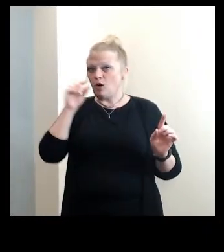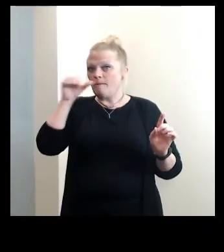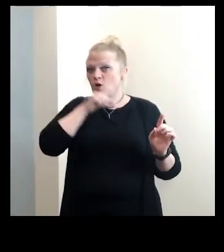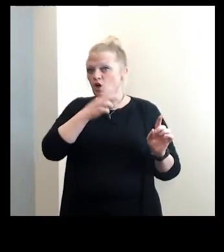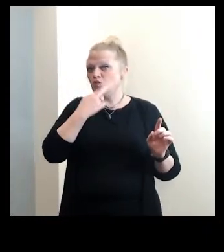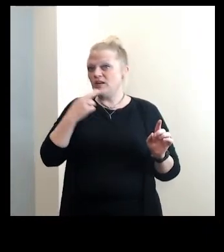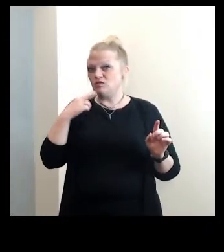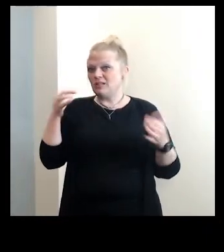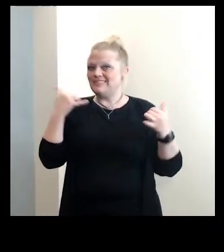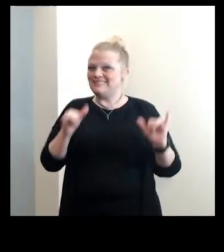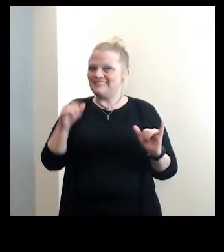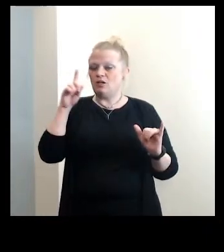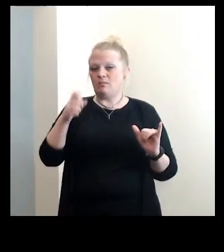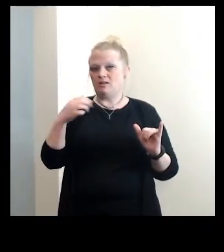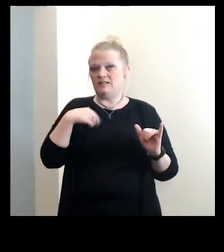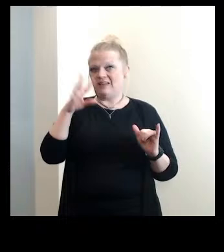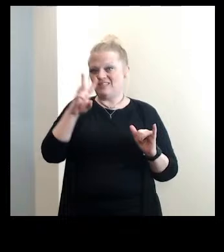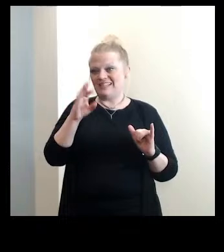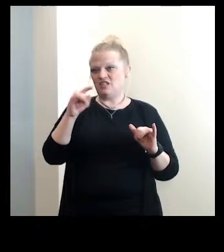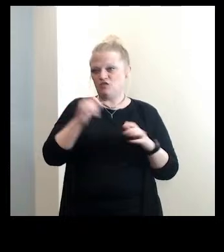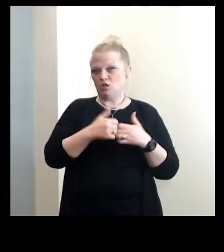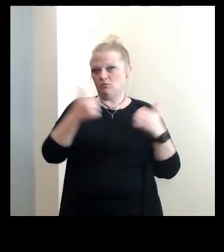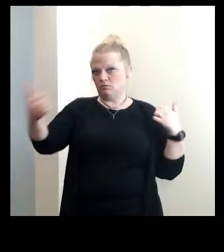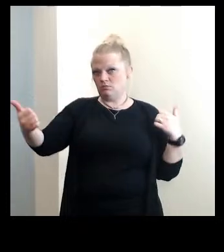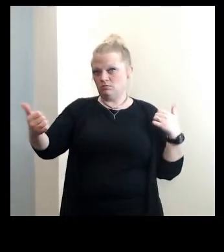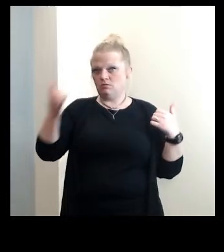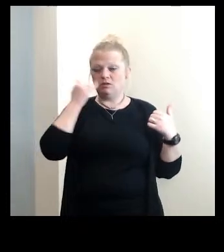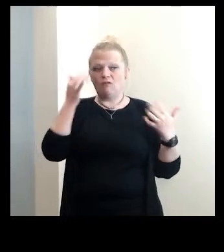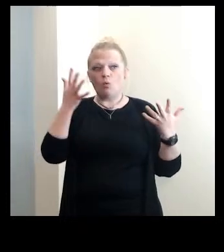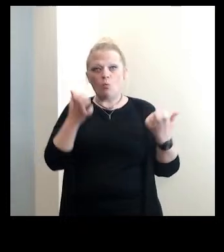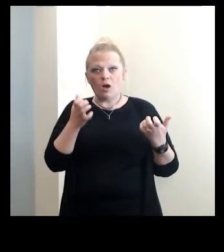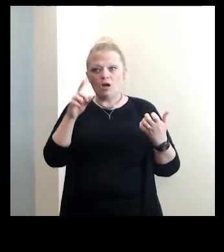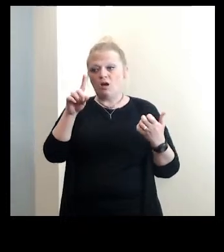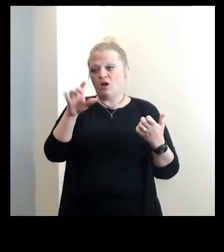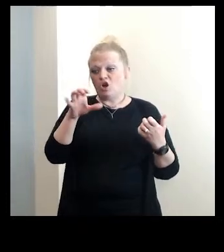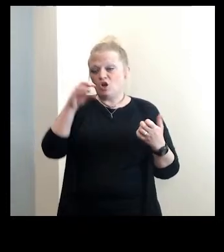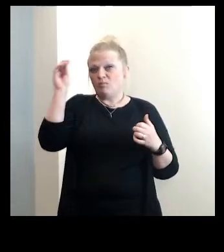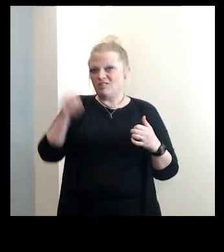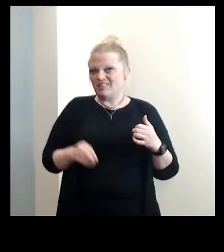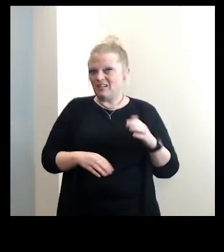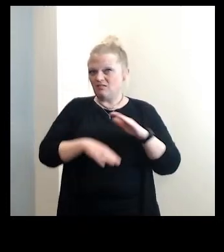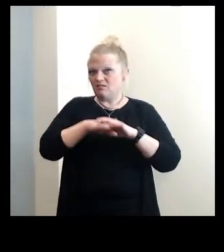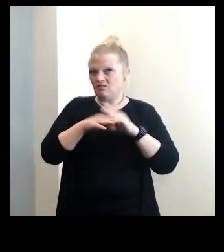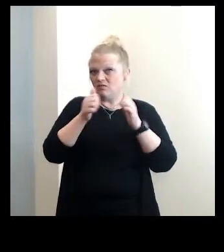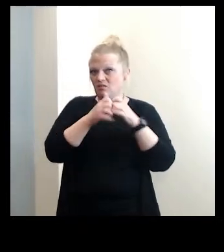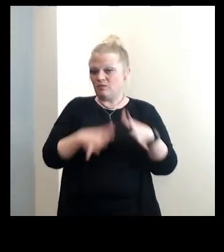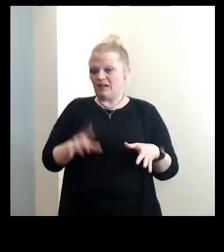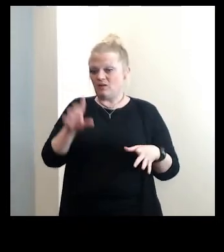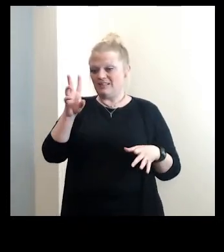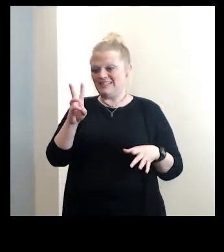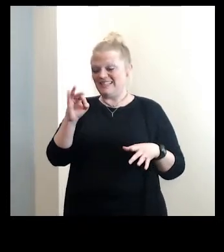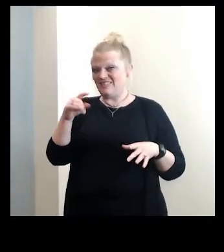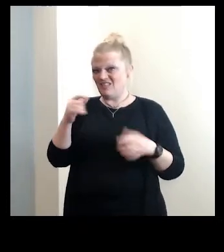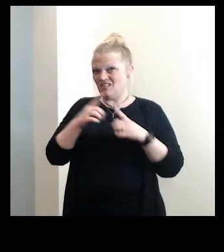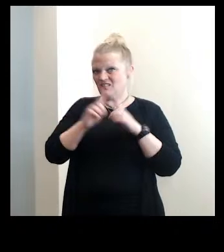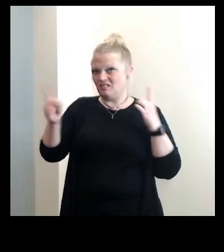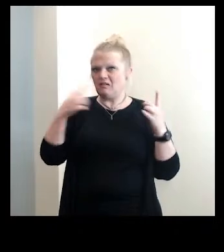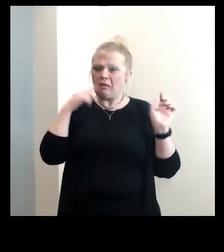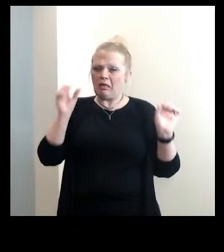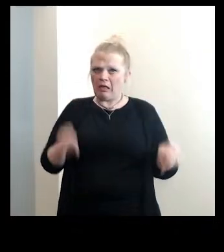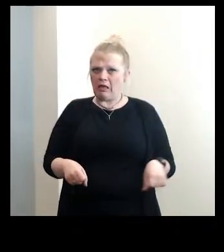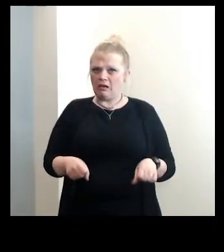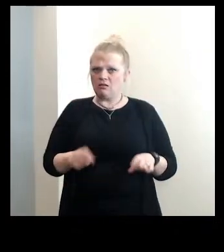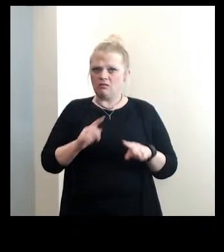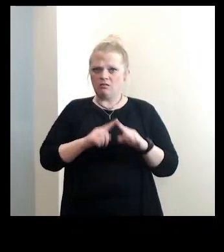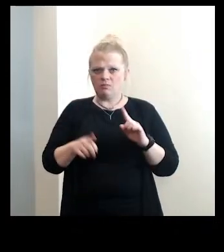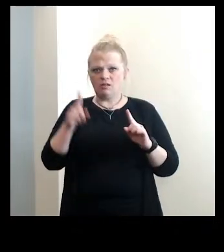and restaurants, they still have to have a 6-foot separation. If they want to go to 100% without the 6-foot separation, they can. But